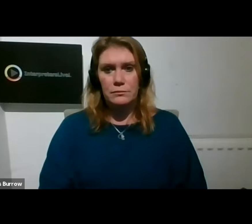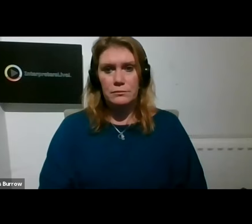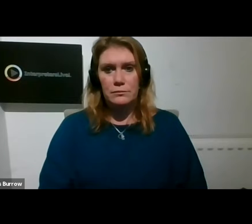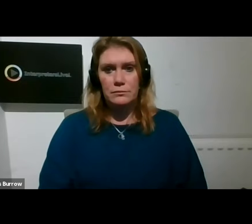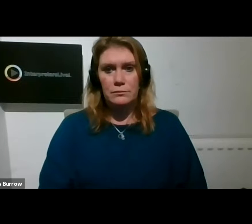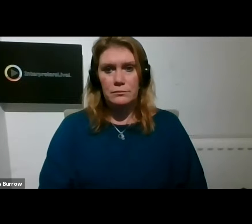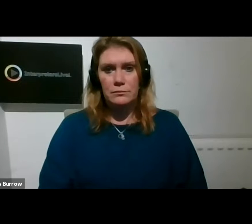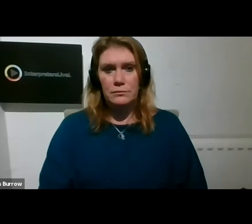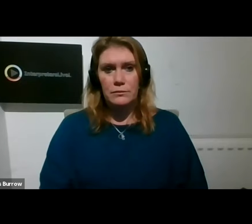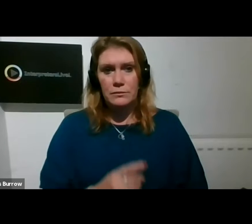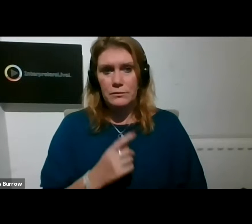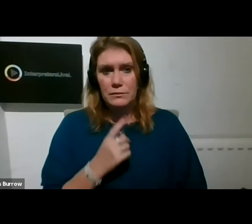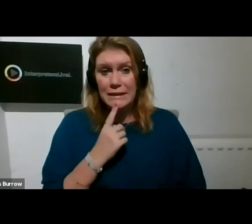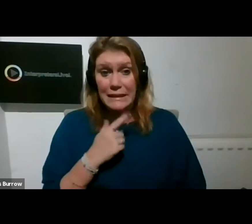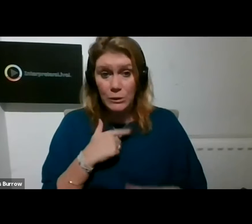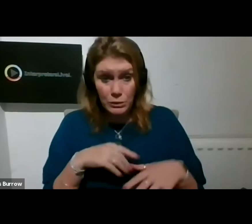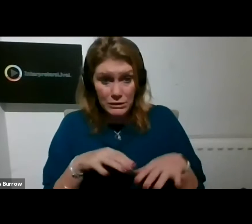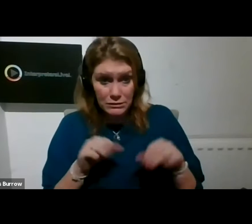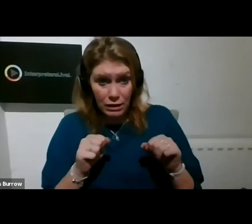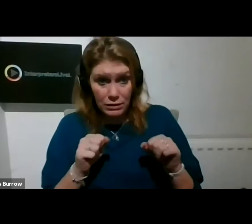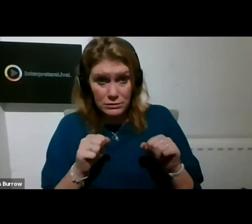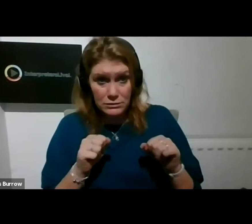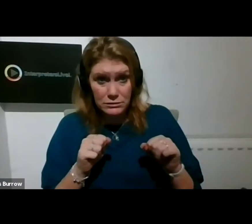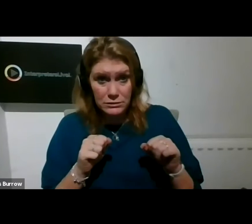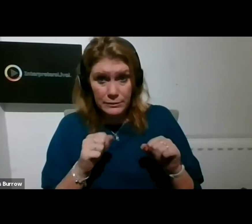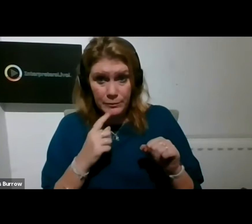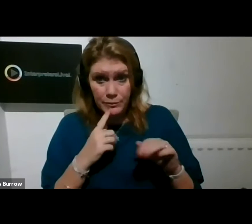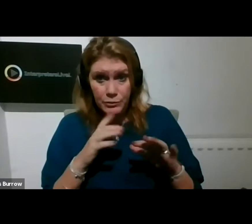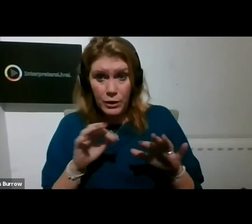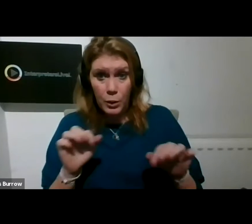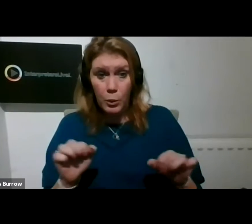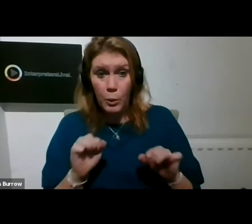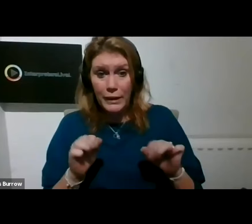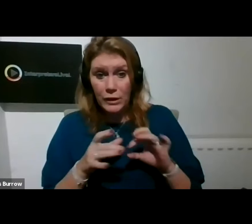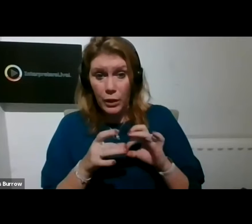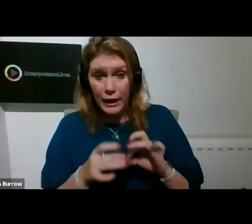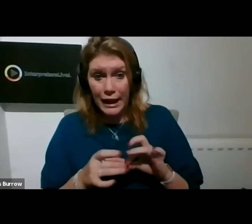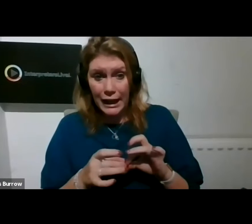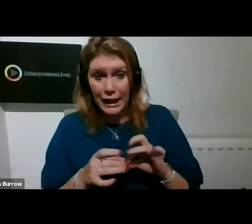Shall we begin? Or we're waiting on that link.